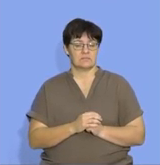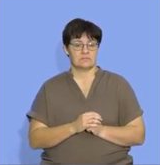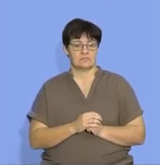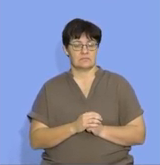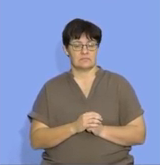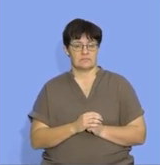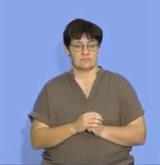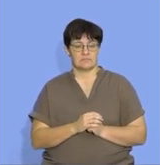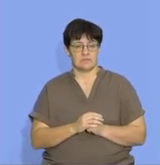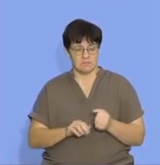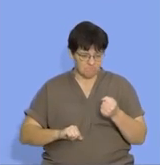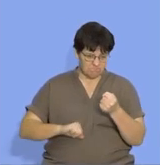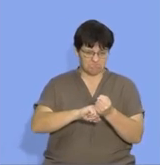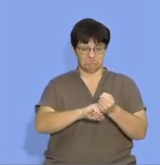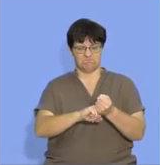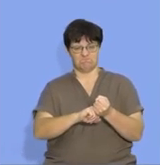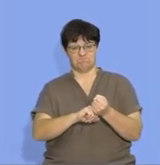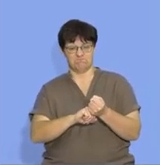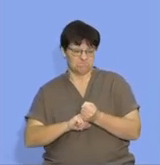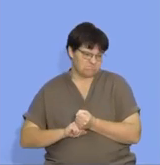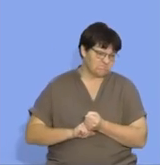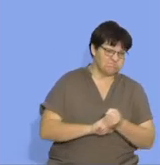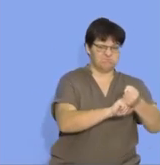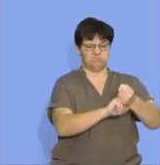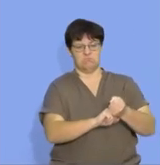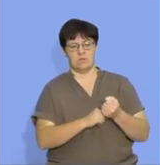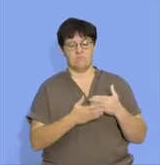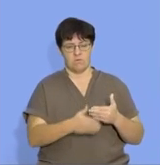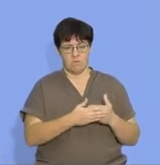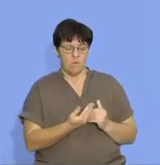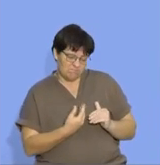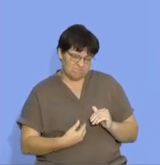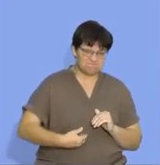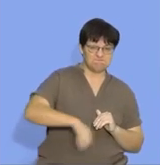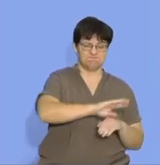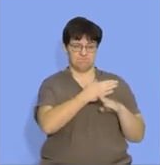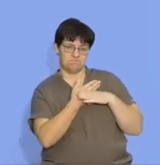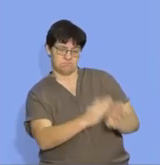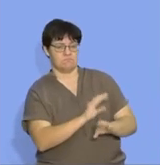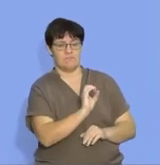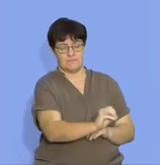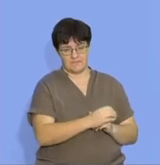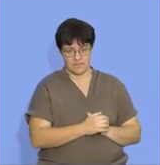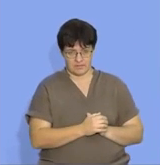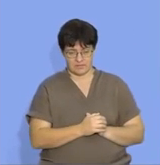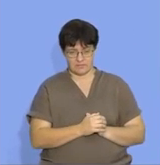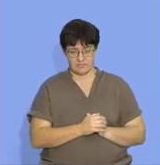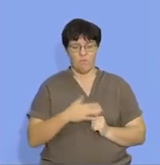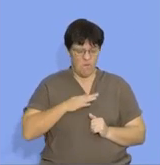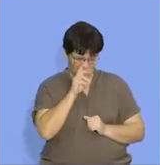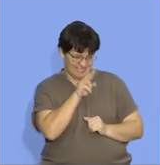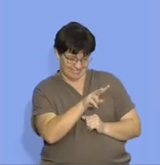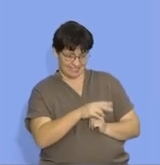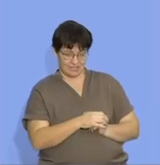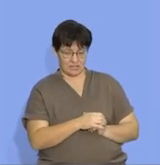boost. Right, what does a boost mean? A boost means extra protection. That's what I want. Right,